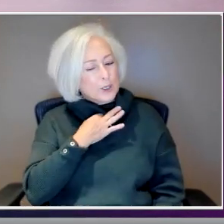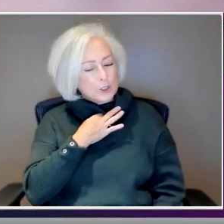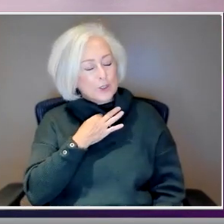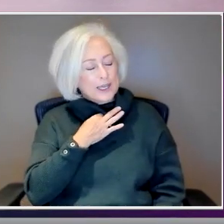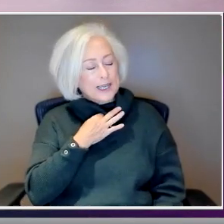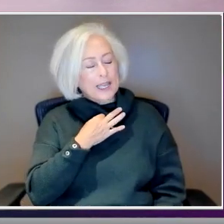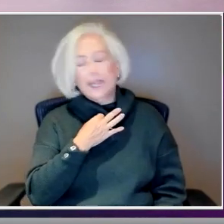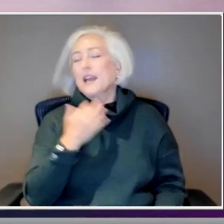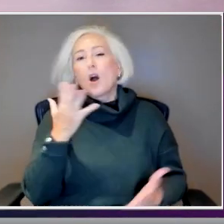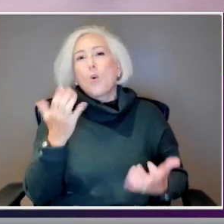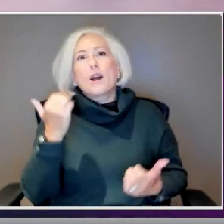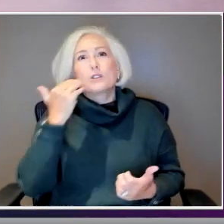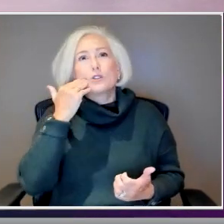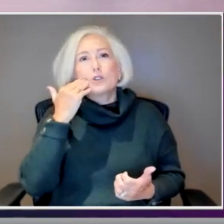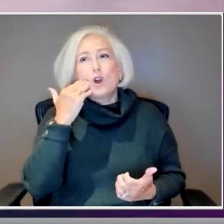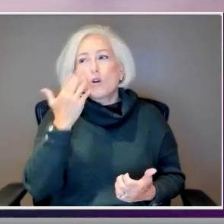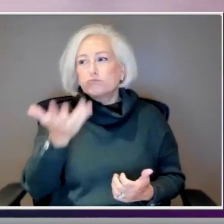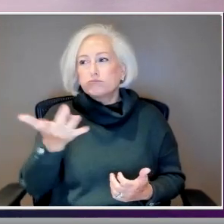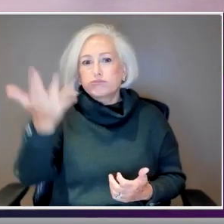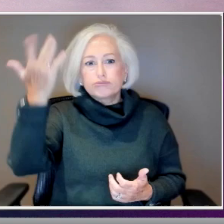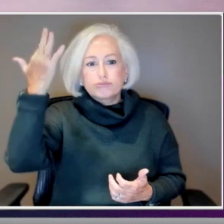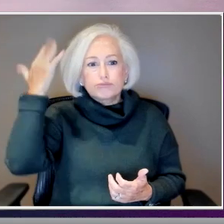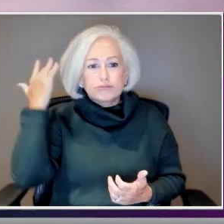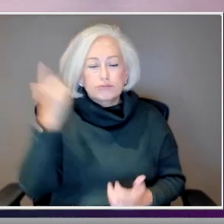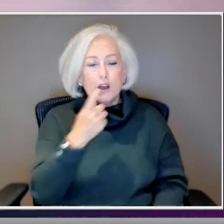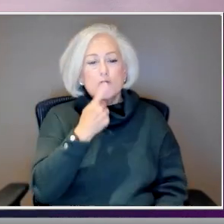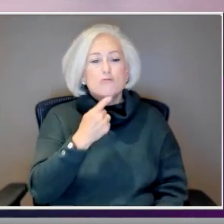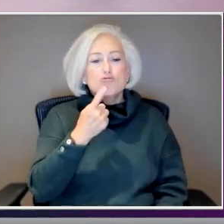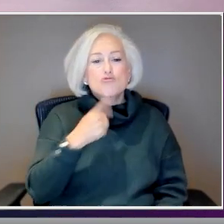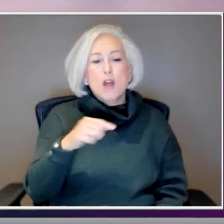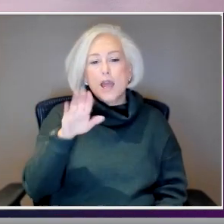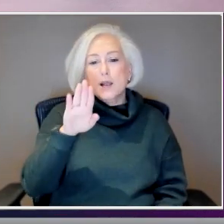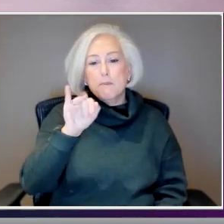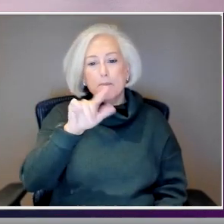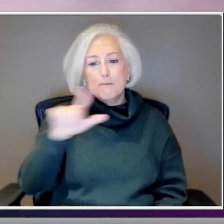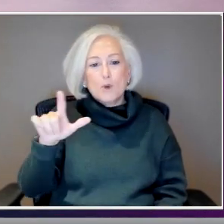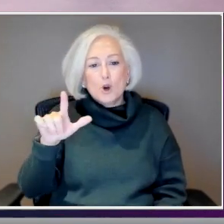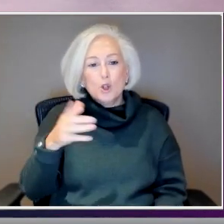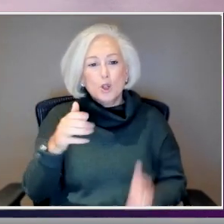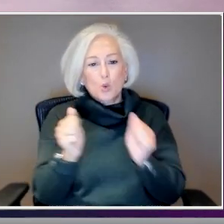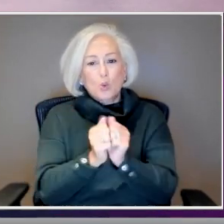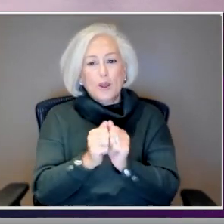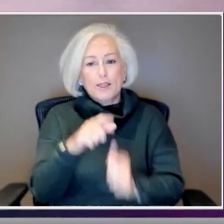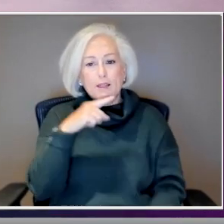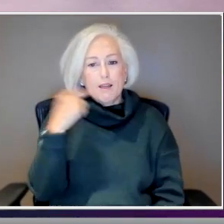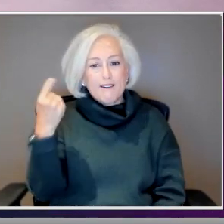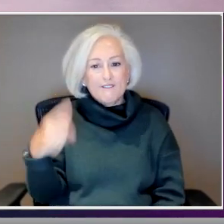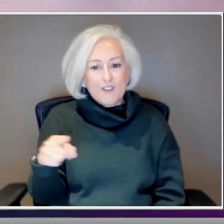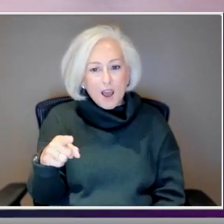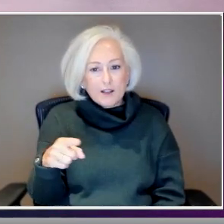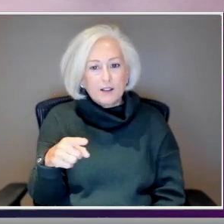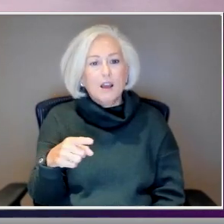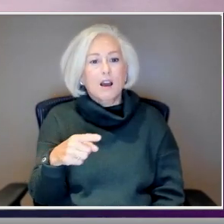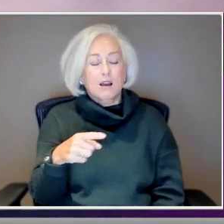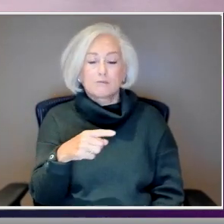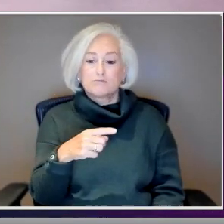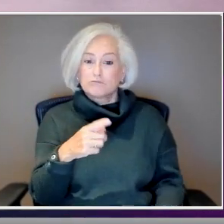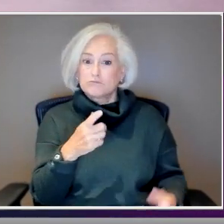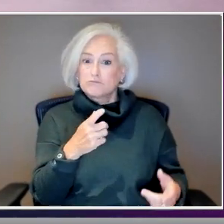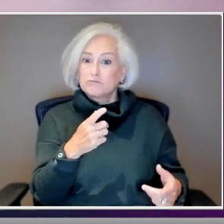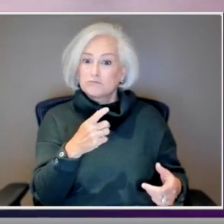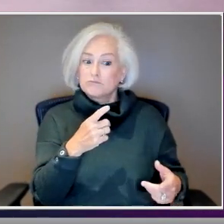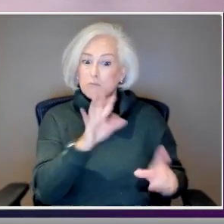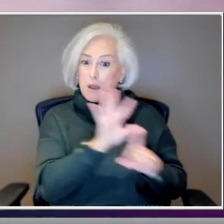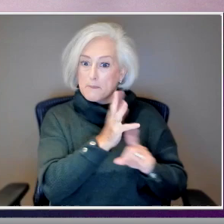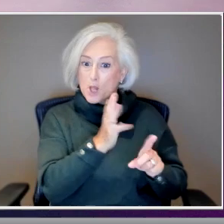couple decades ago, Red Bull and vodkas, those were a big deal. Now we have espresso martinis are making a comeback, and people